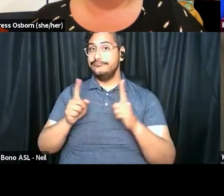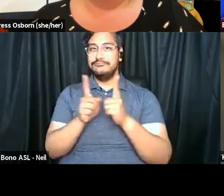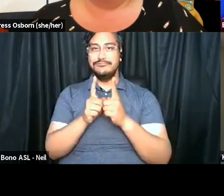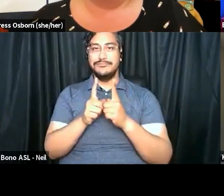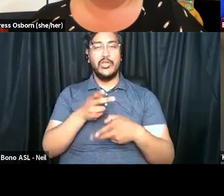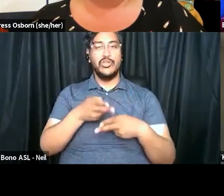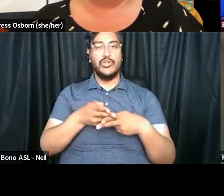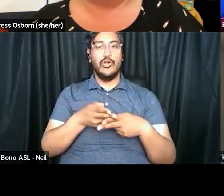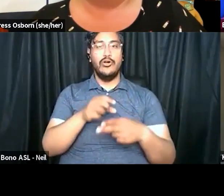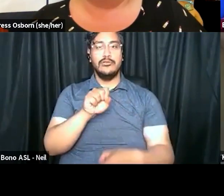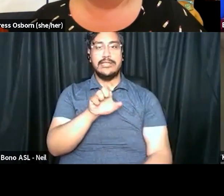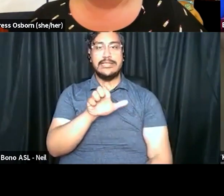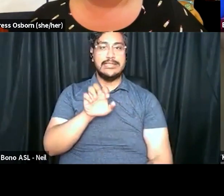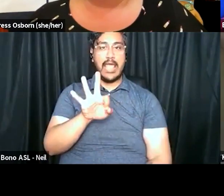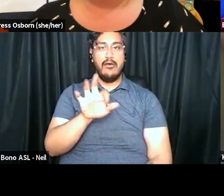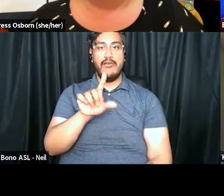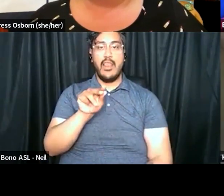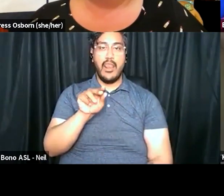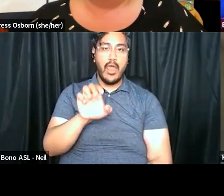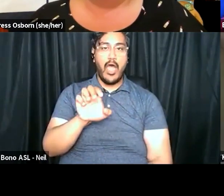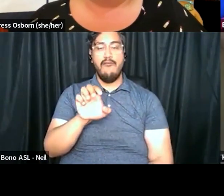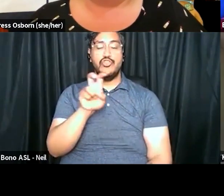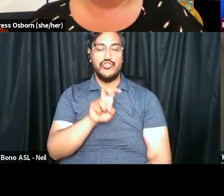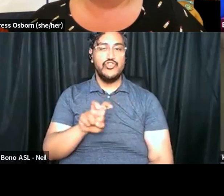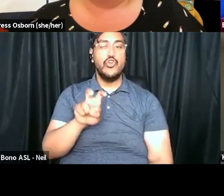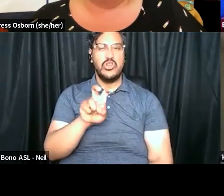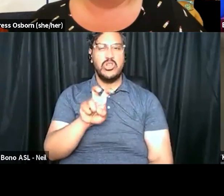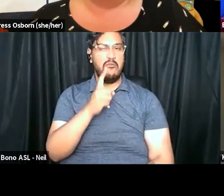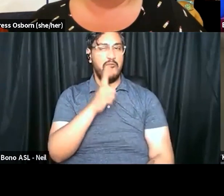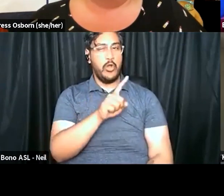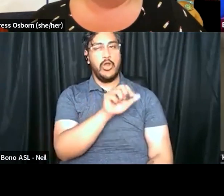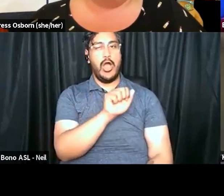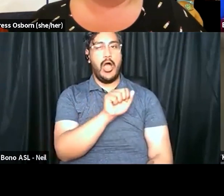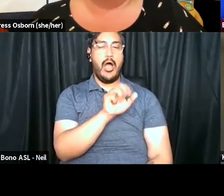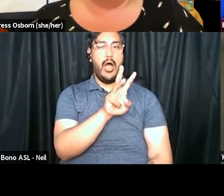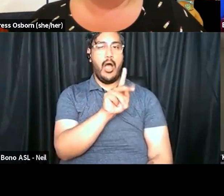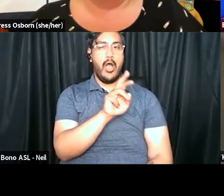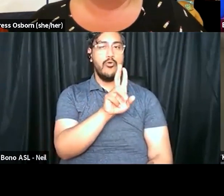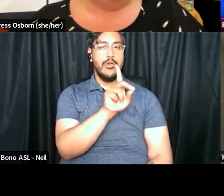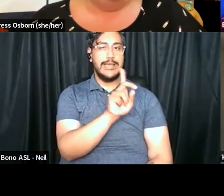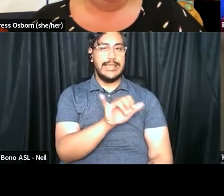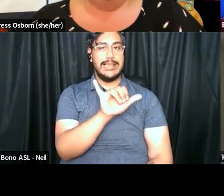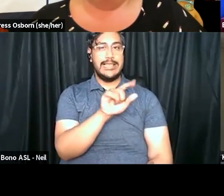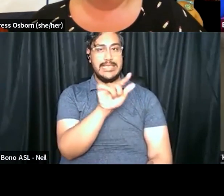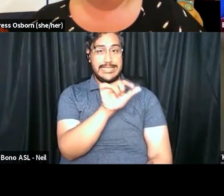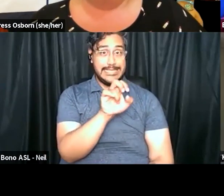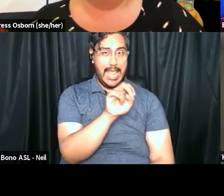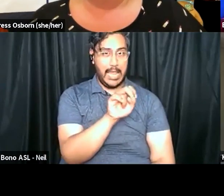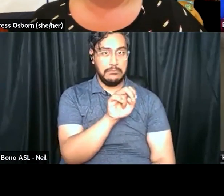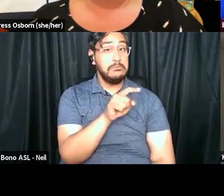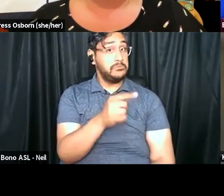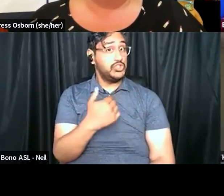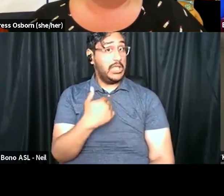for a group called Awkwardly Zen. She has several guided meditations on her website,